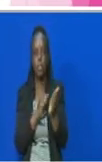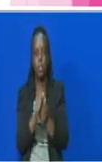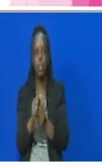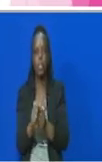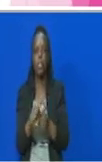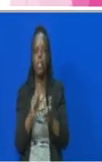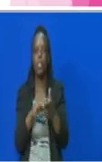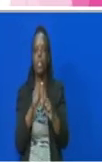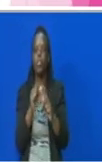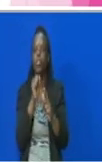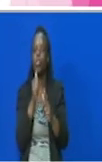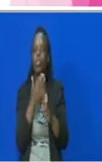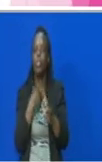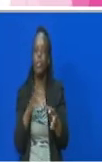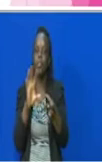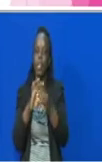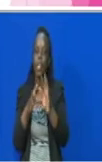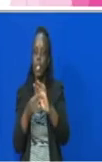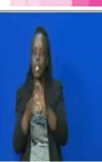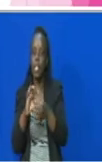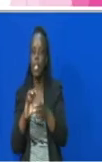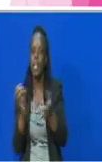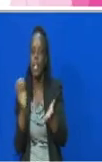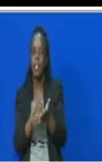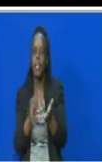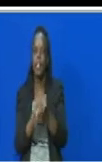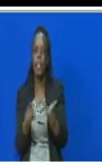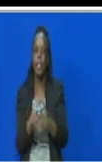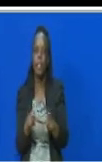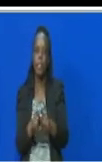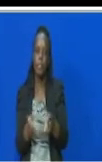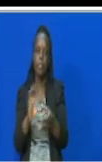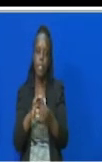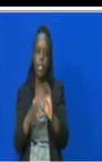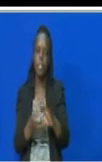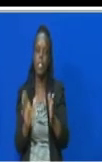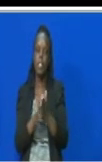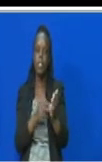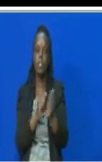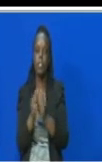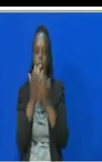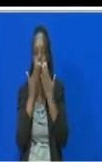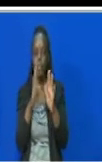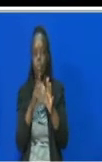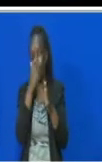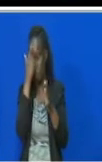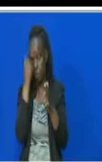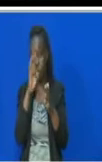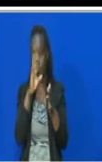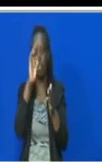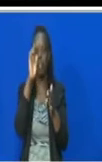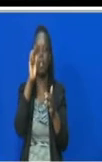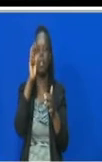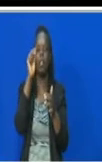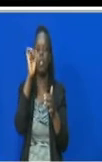you do not have your chain no more. Therefore, that chain is completely destroyed due to that rusting on